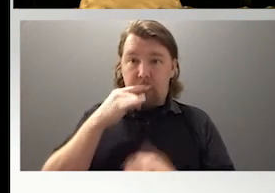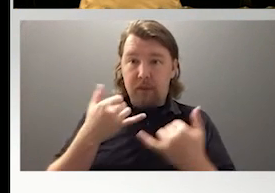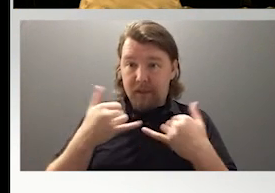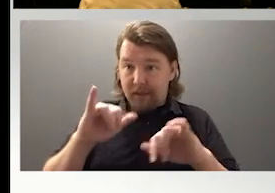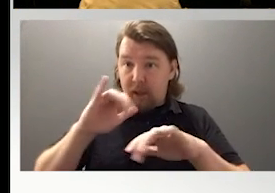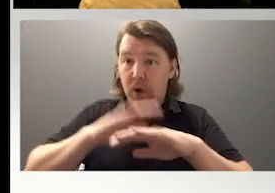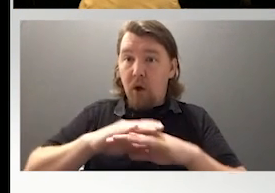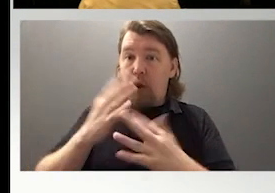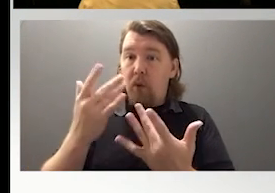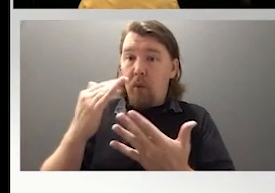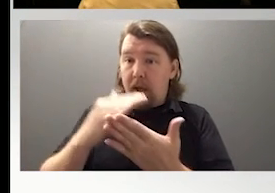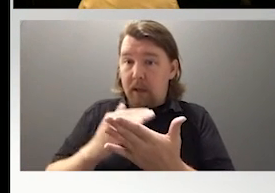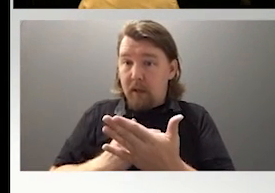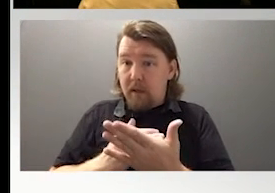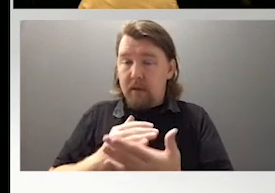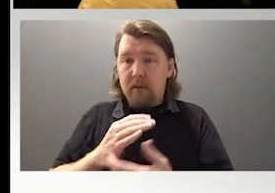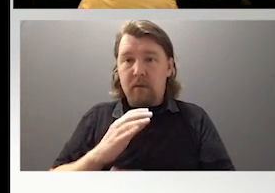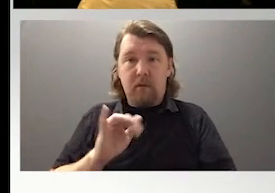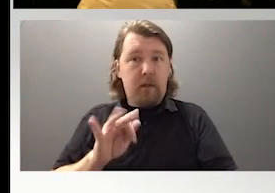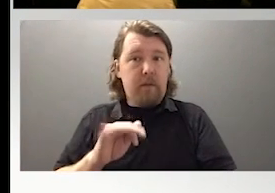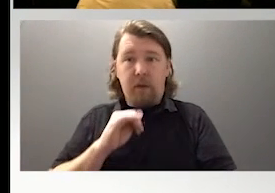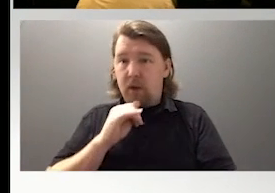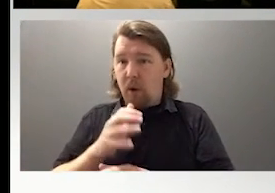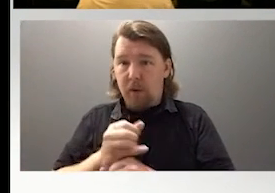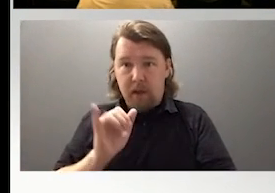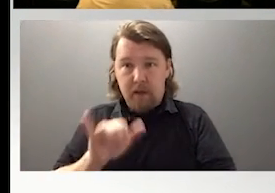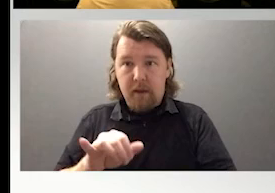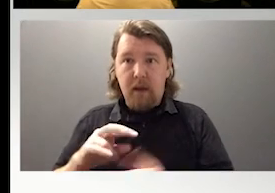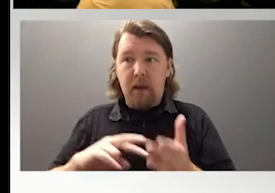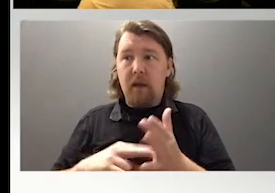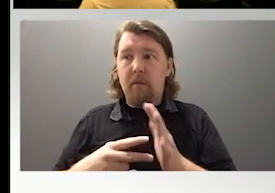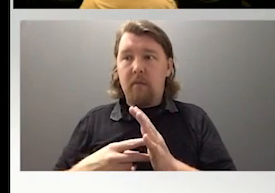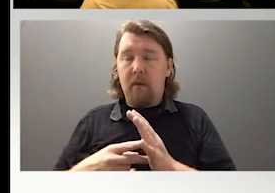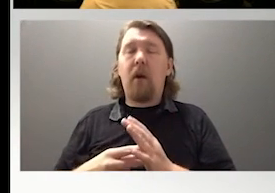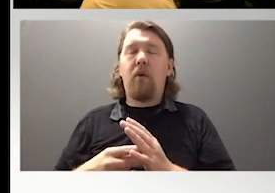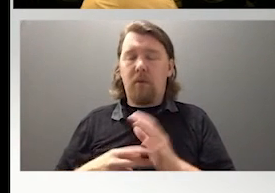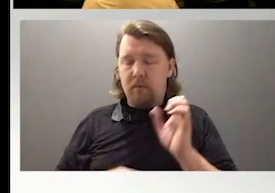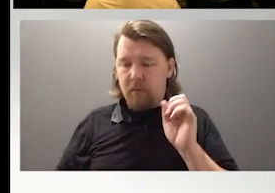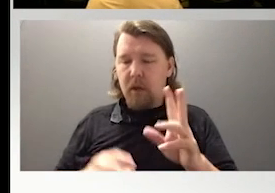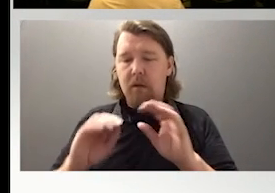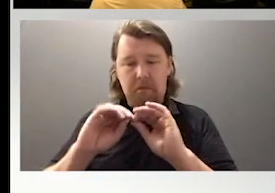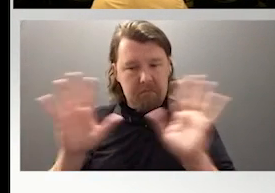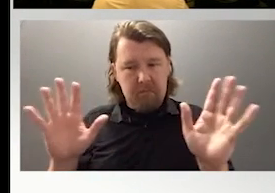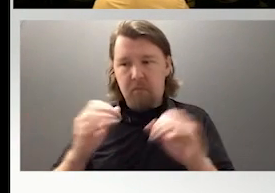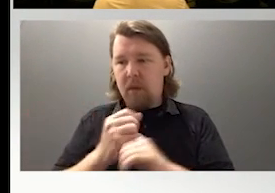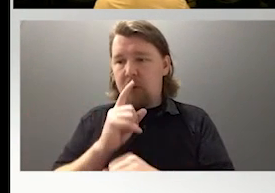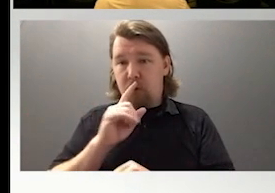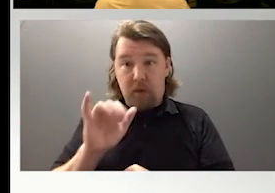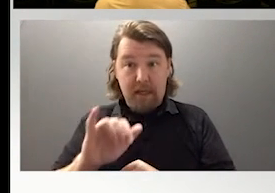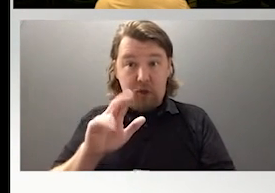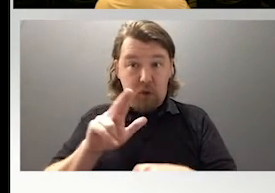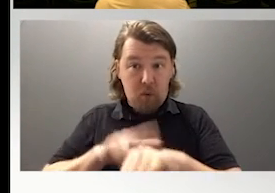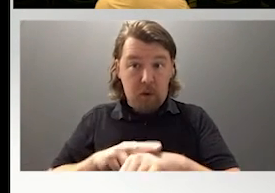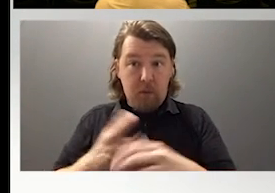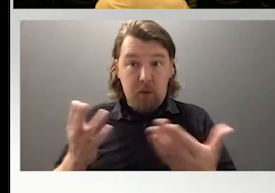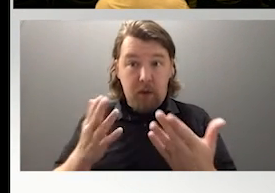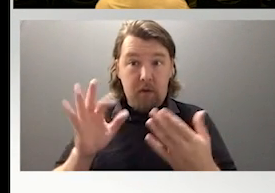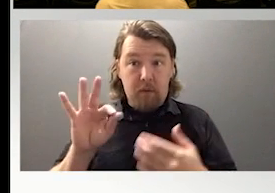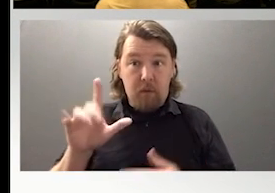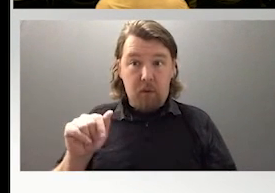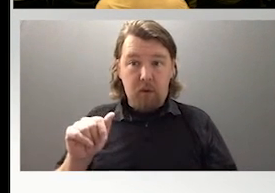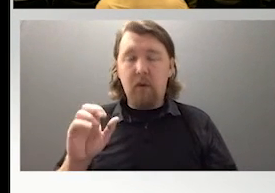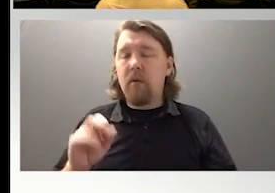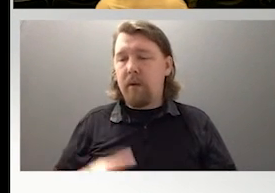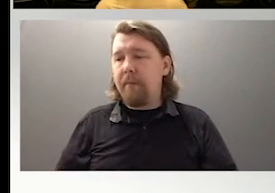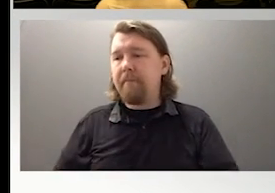on the wait list, and if we don't, then we have to just, yep, okay, just want to verify that is a normal practice down here in Florida.